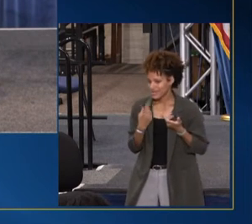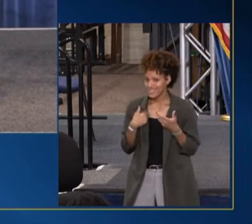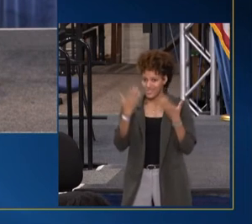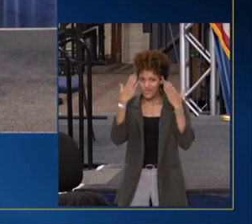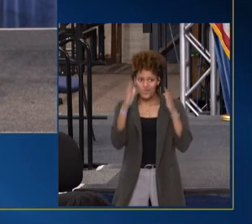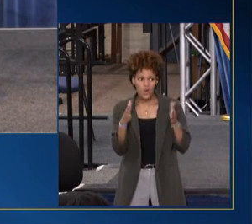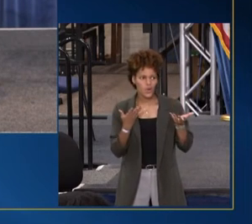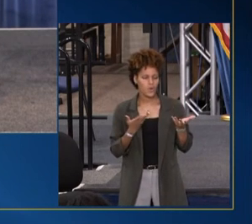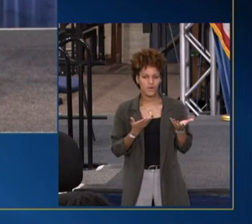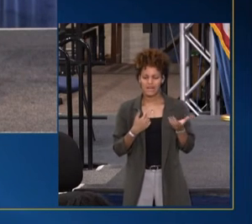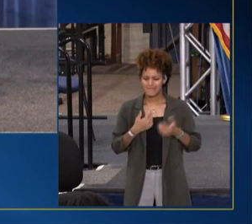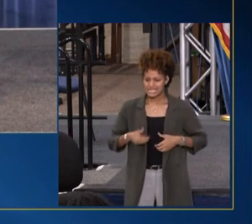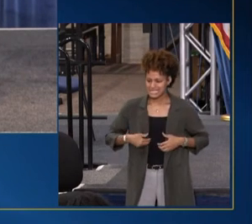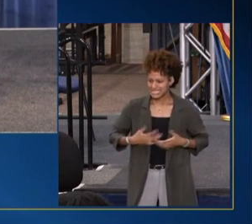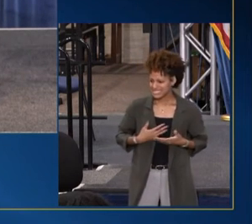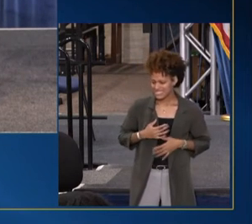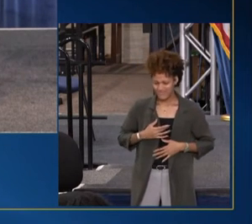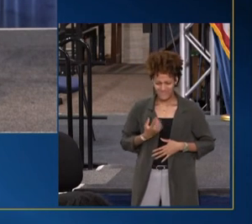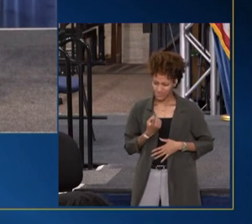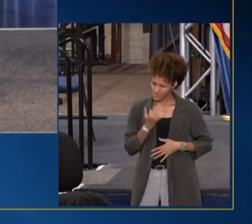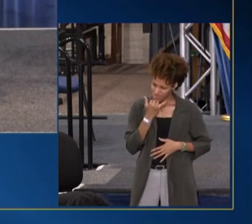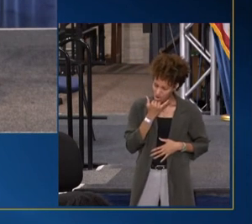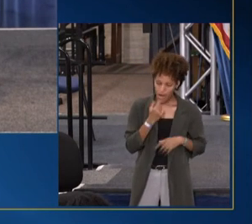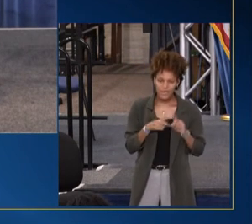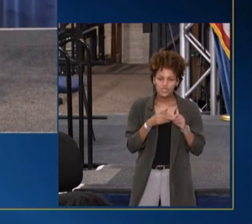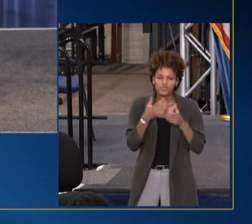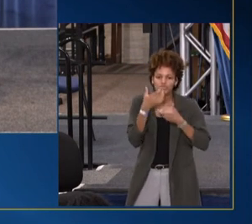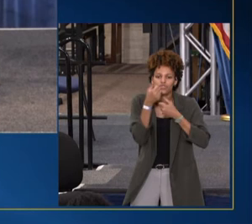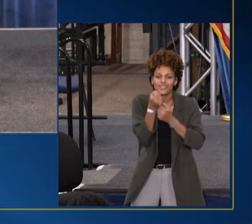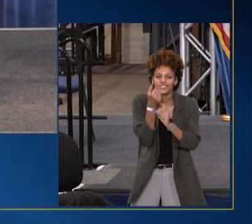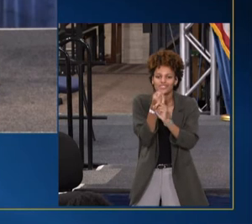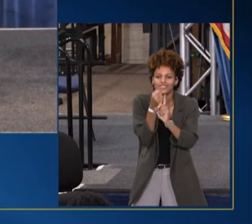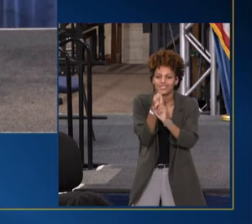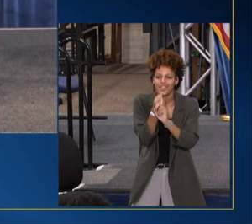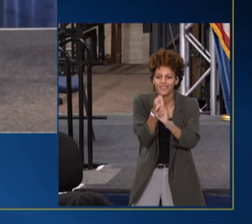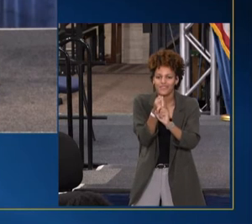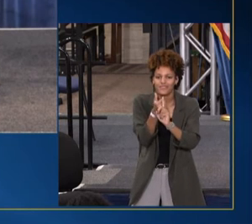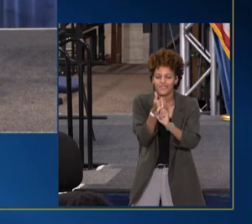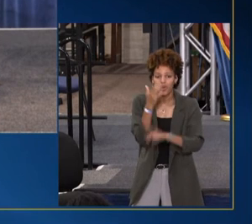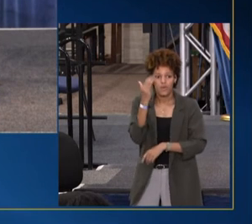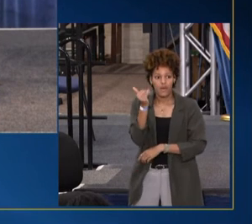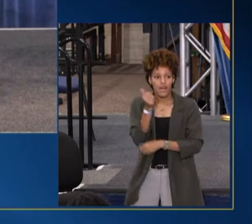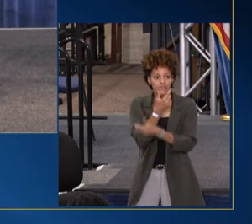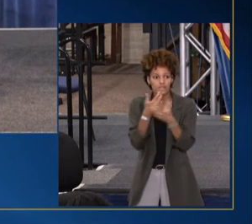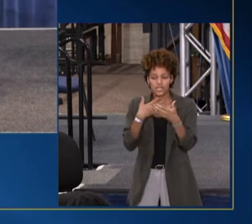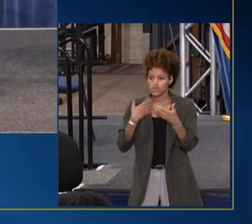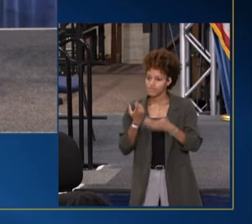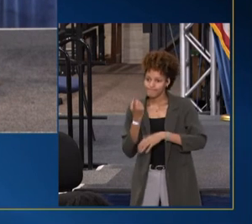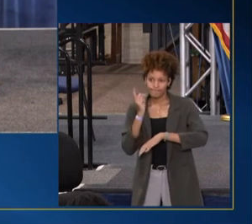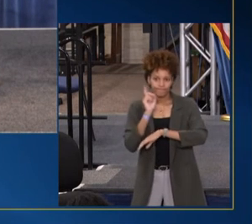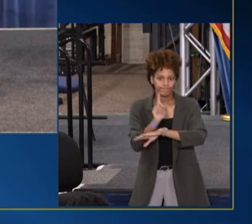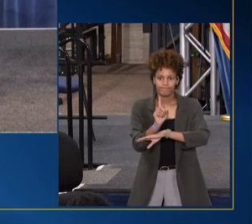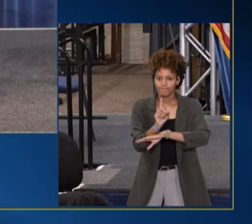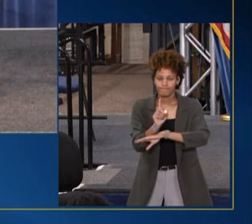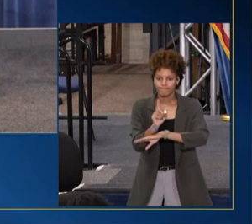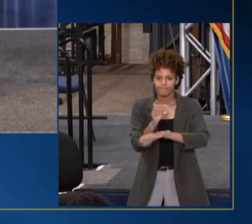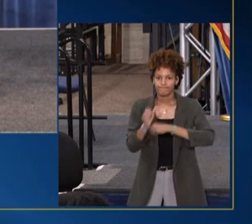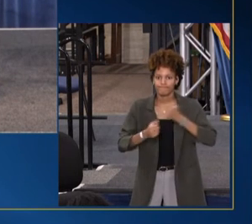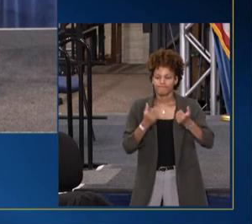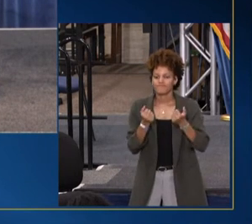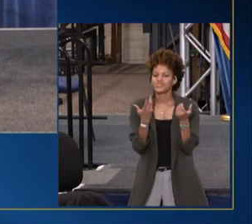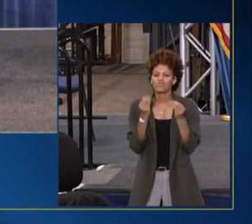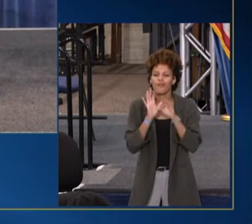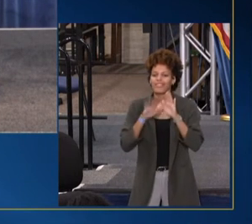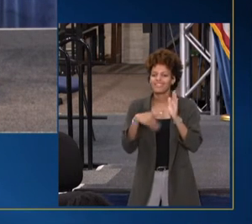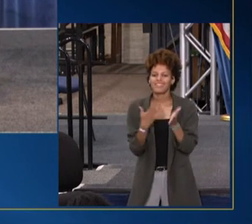know. There's got to be, my gut's got to be off. Trust yourself because everything that you're bringing to the table is more than enough.